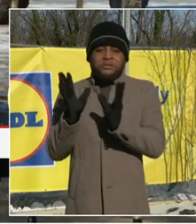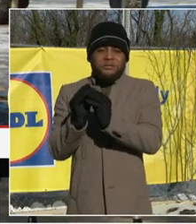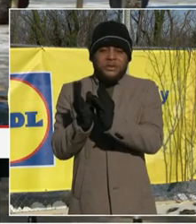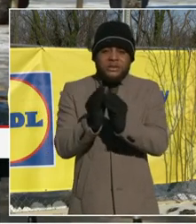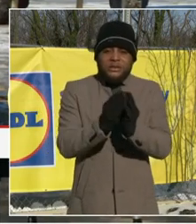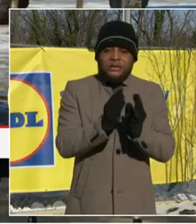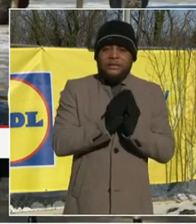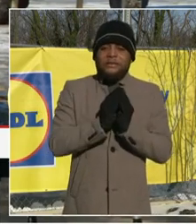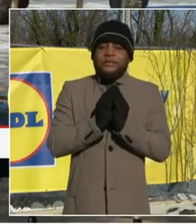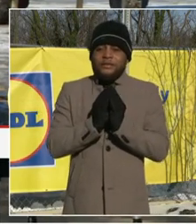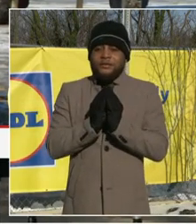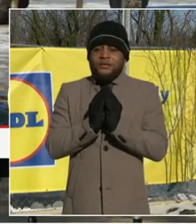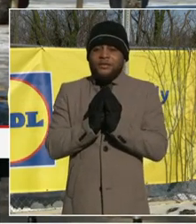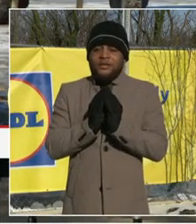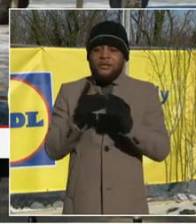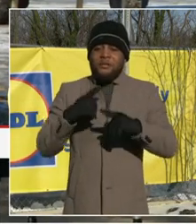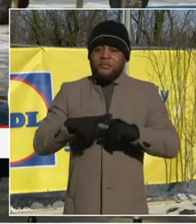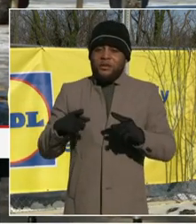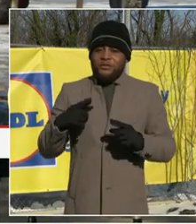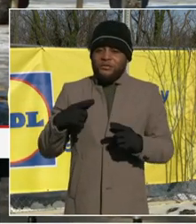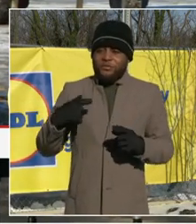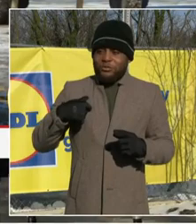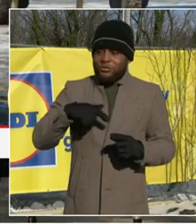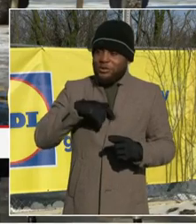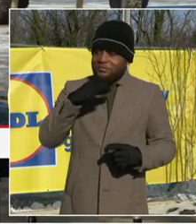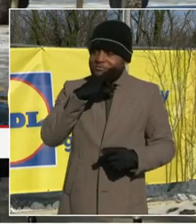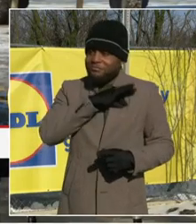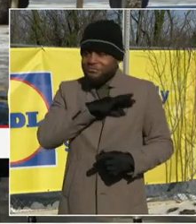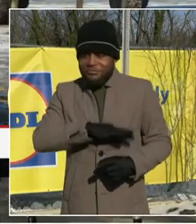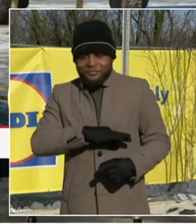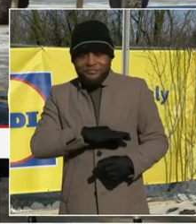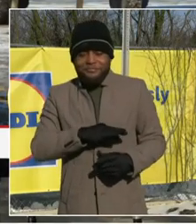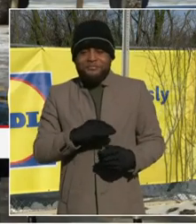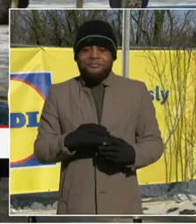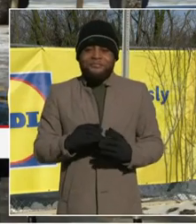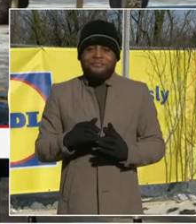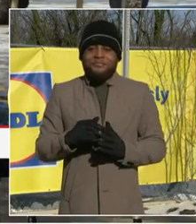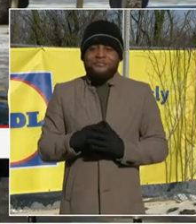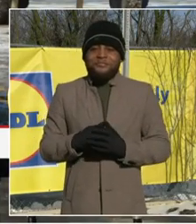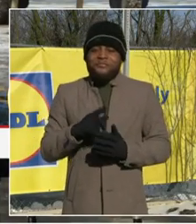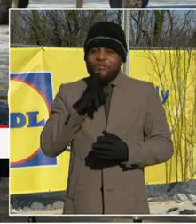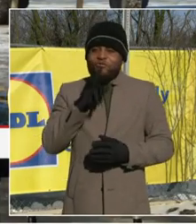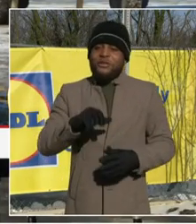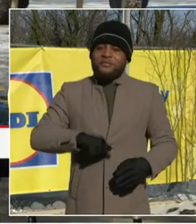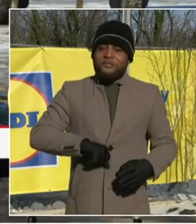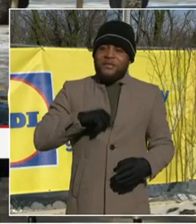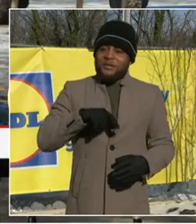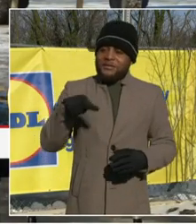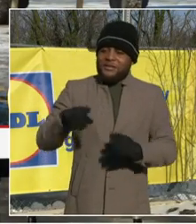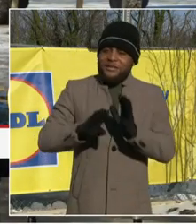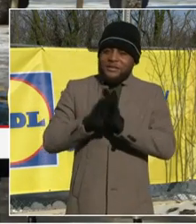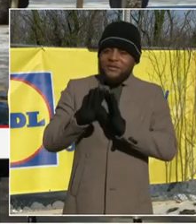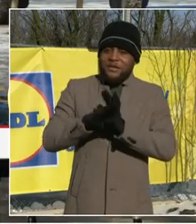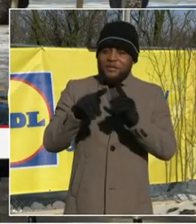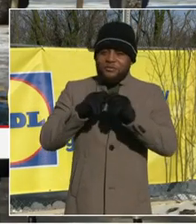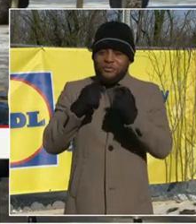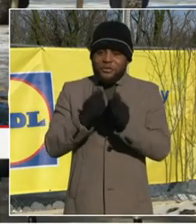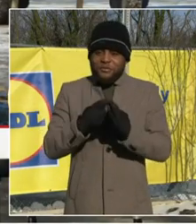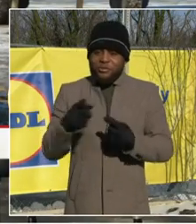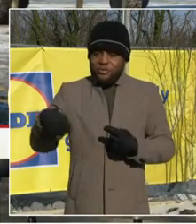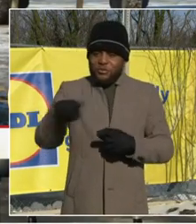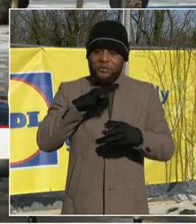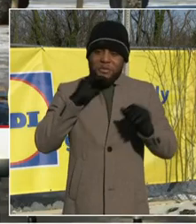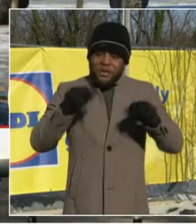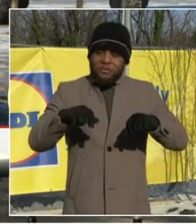And they've all been worth it. So I'm very proud of the development team as well. And you're going to be able to